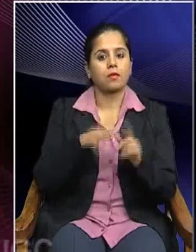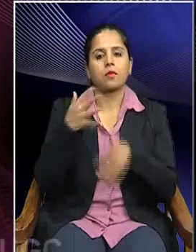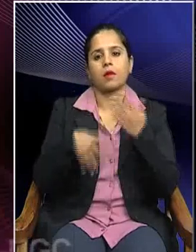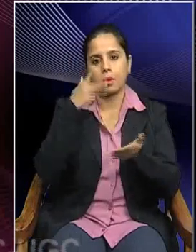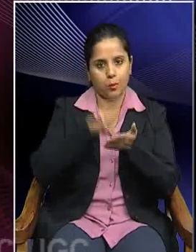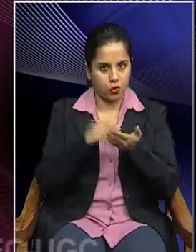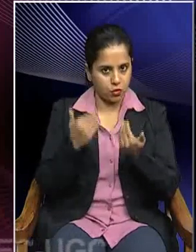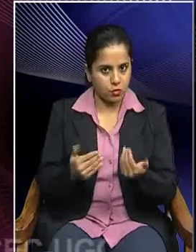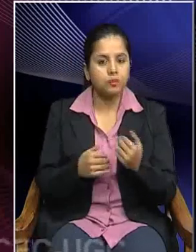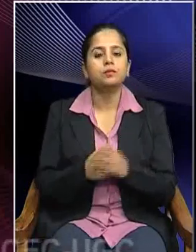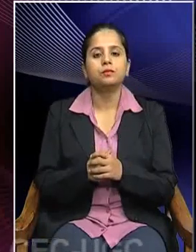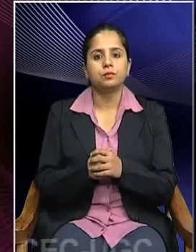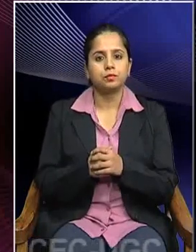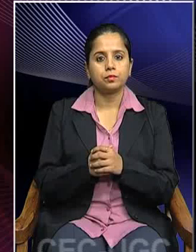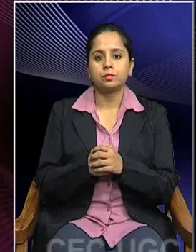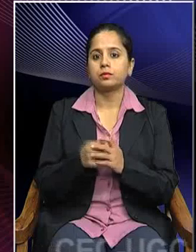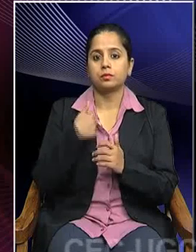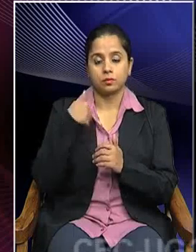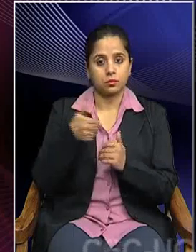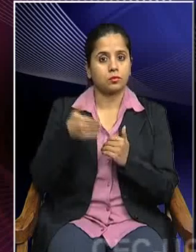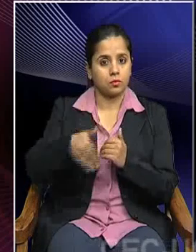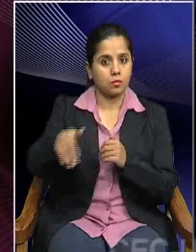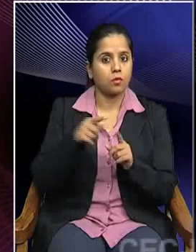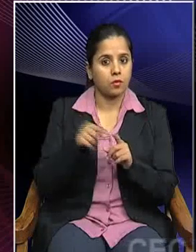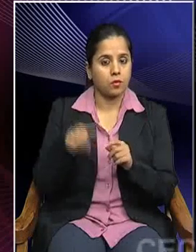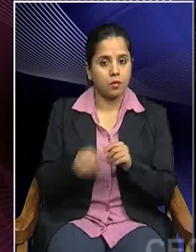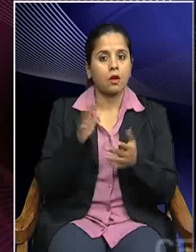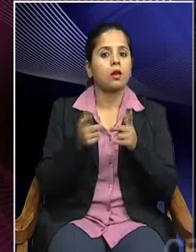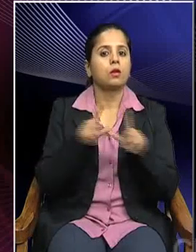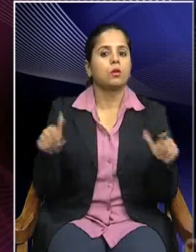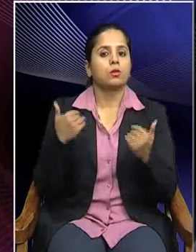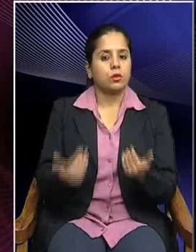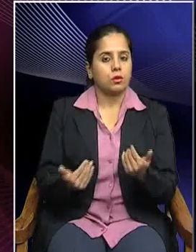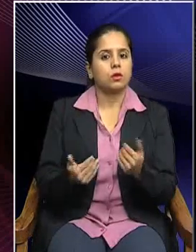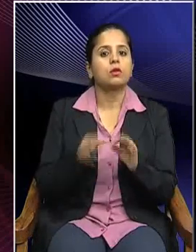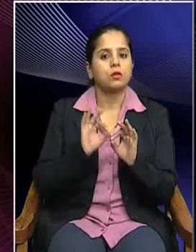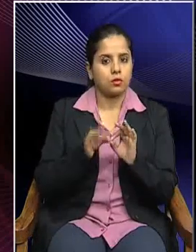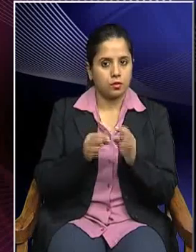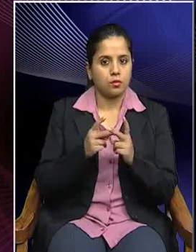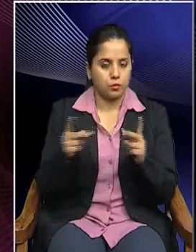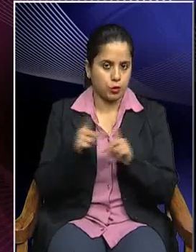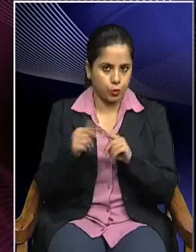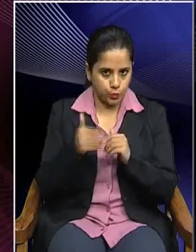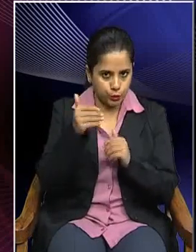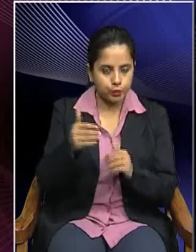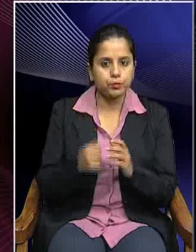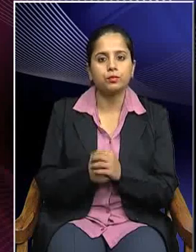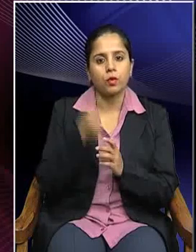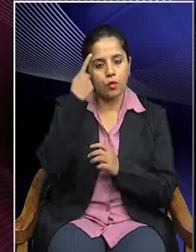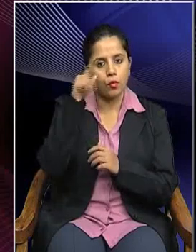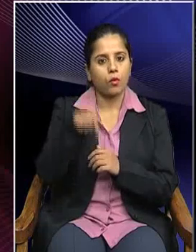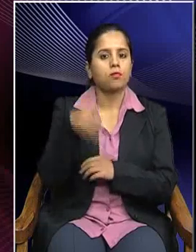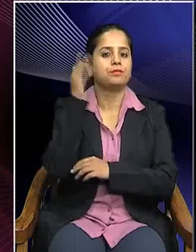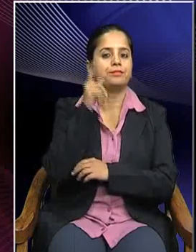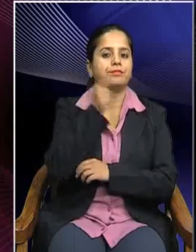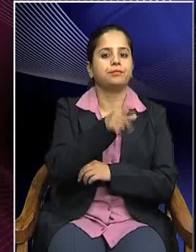Manisha Sharma, and she would be doing the sign language interpretation for the lecture